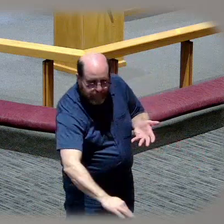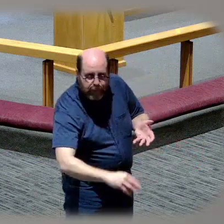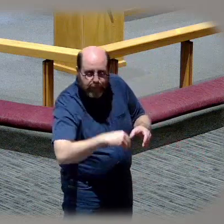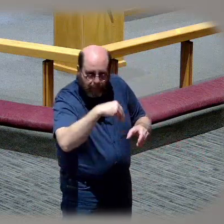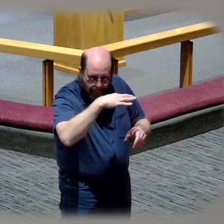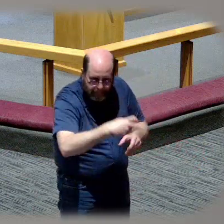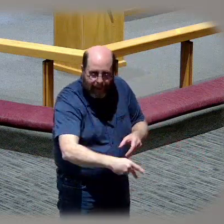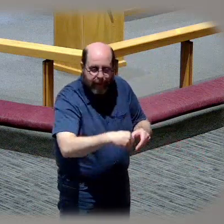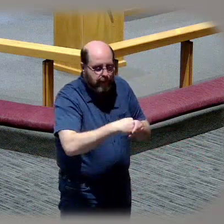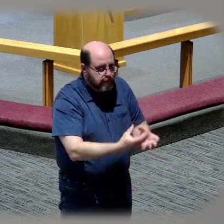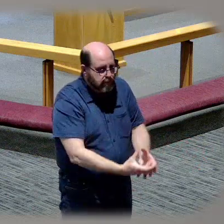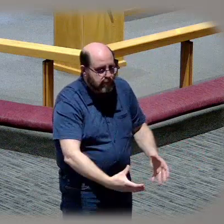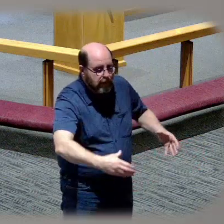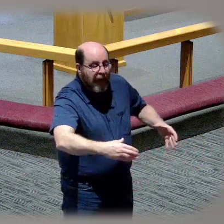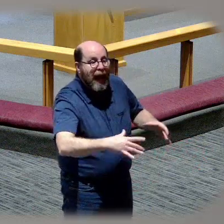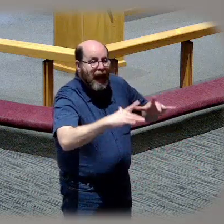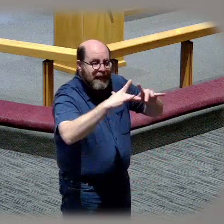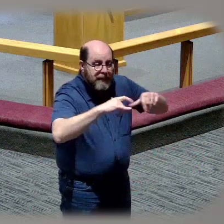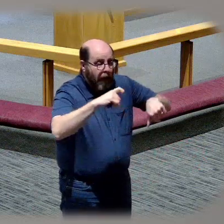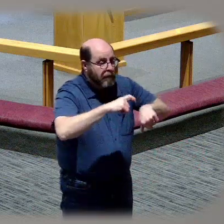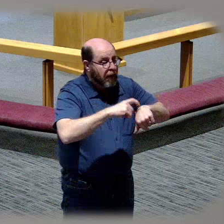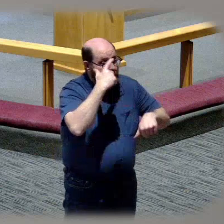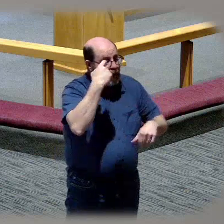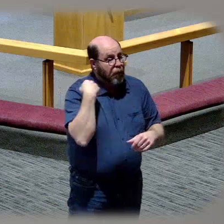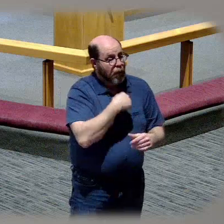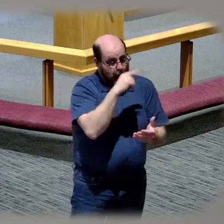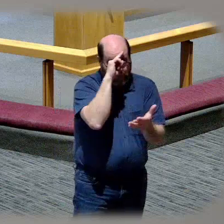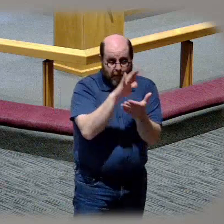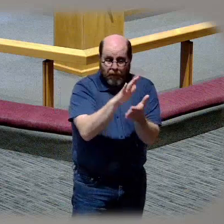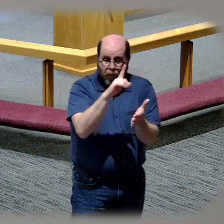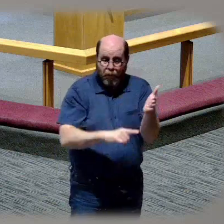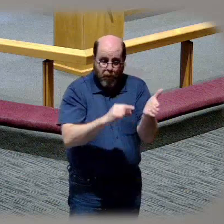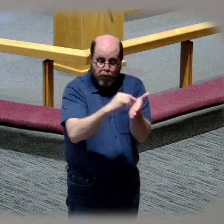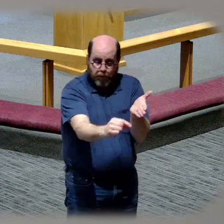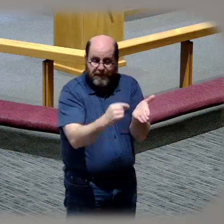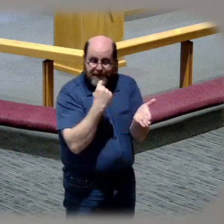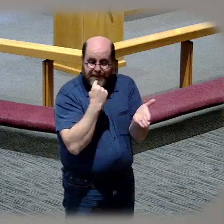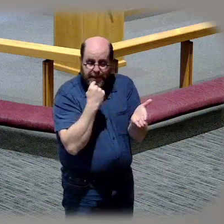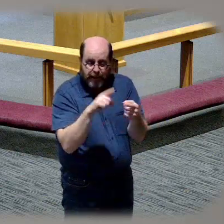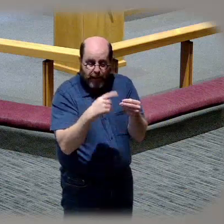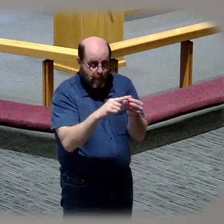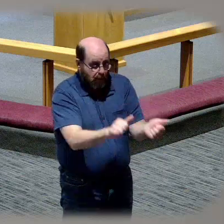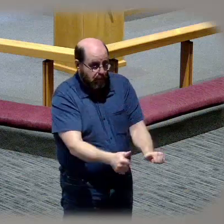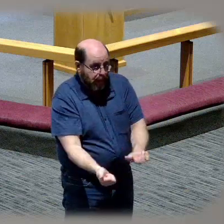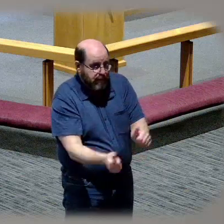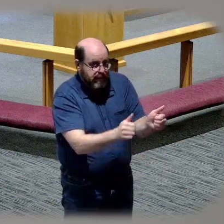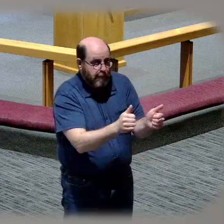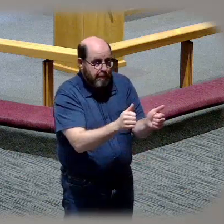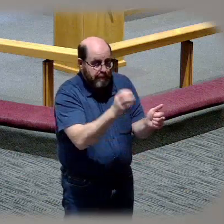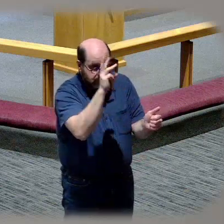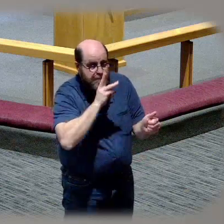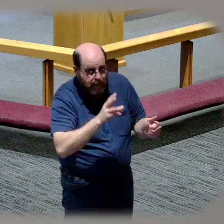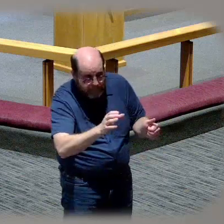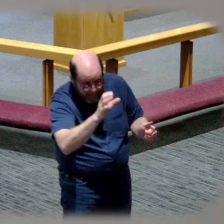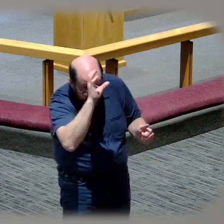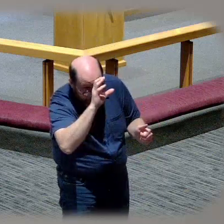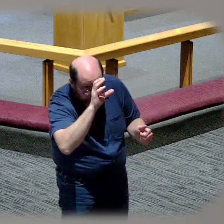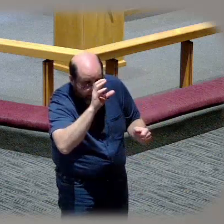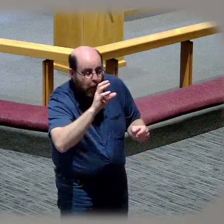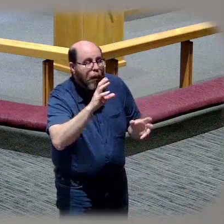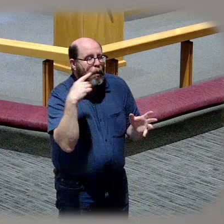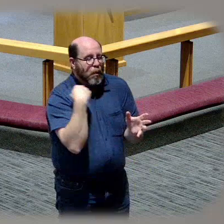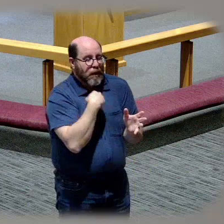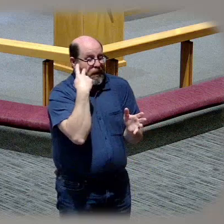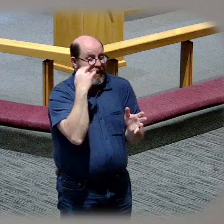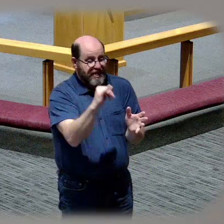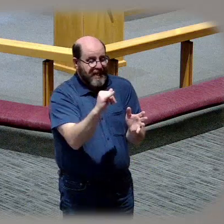the font. But at the same time, because we believe what the Scripture says about baptism, we know that the baptism we